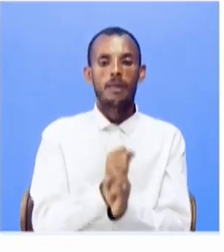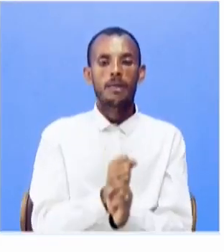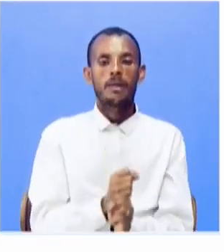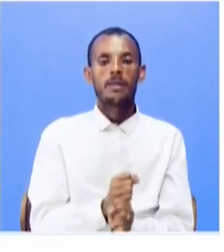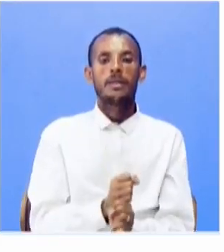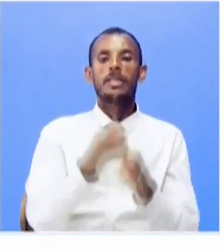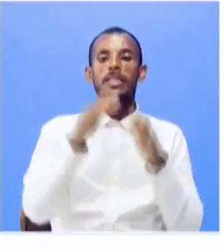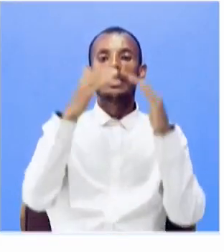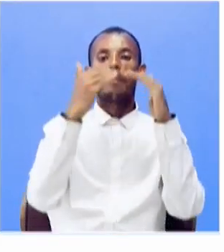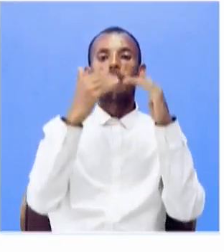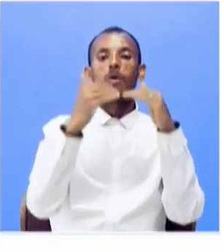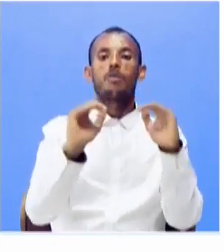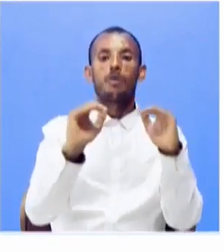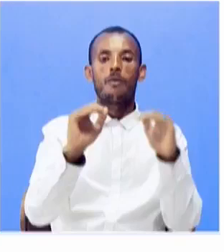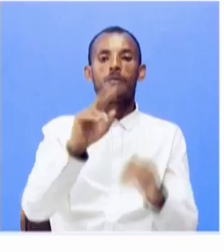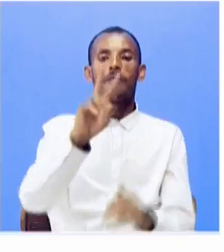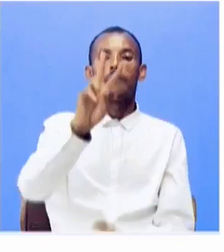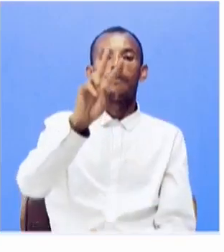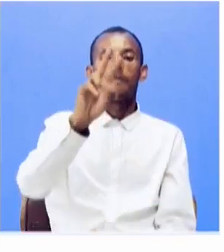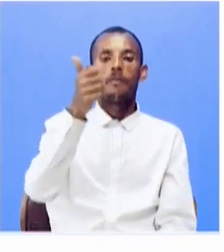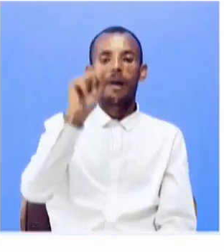the amount of VAT.